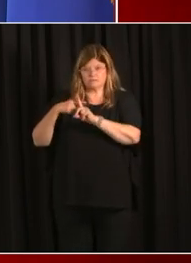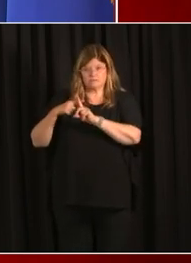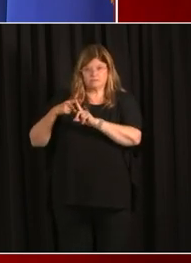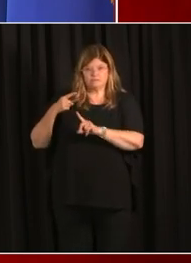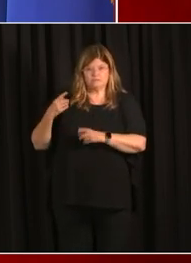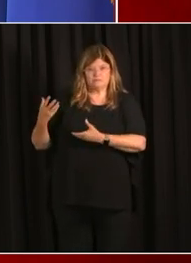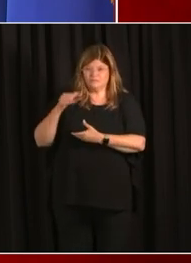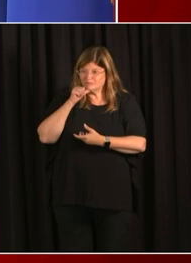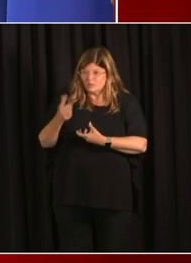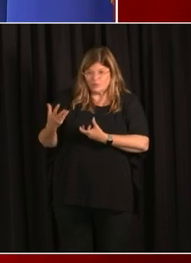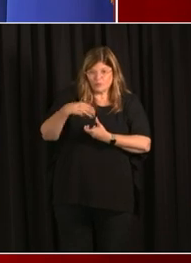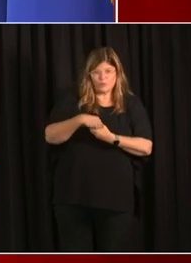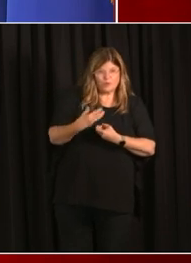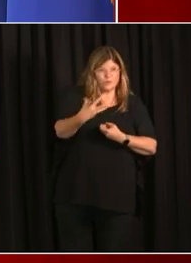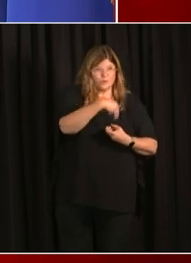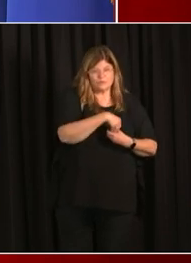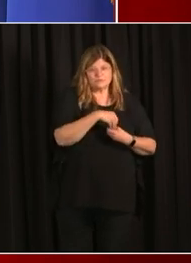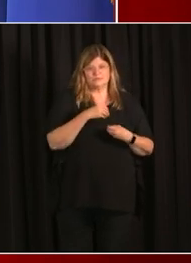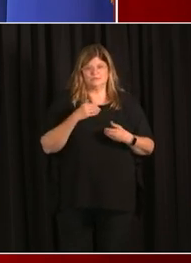engaged.